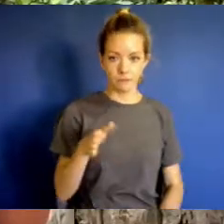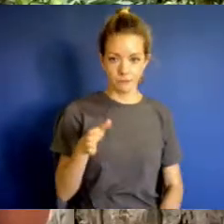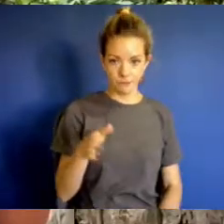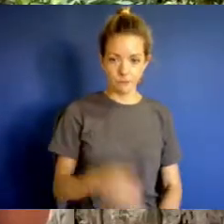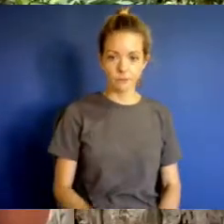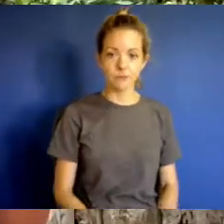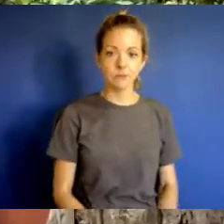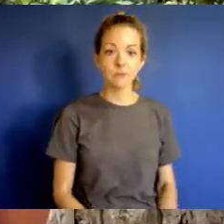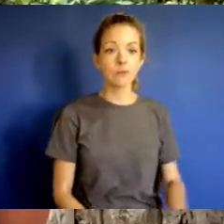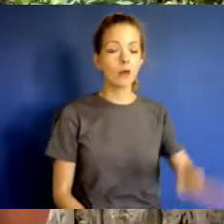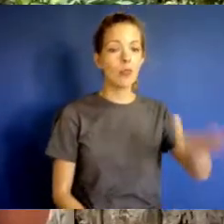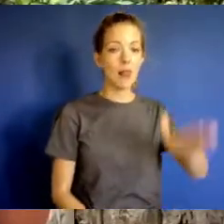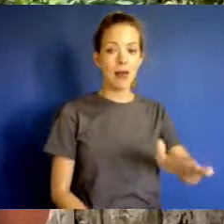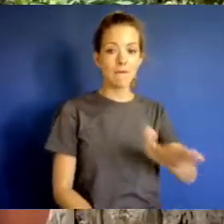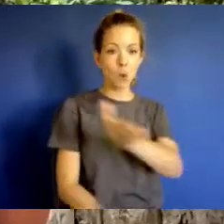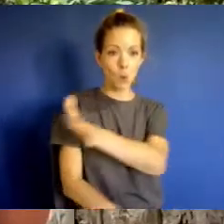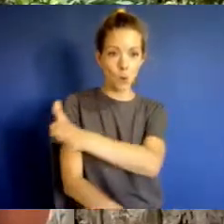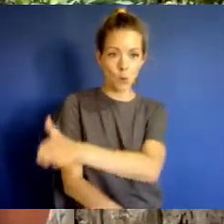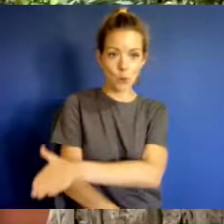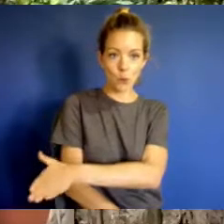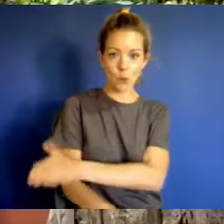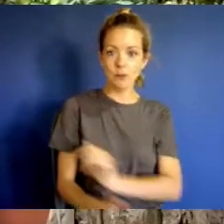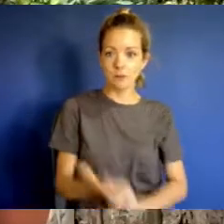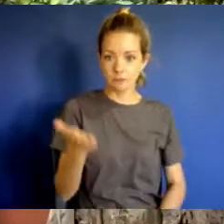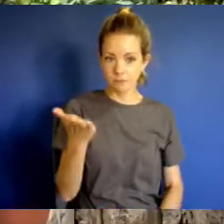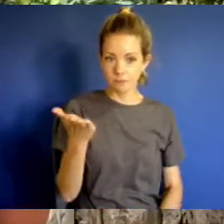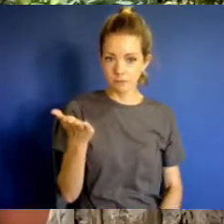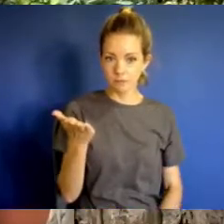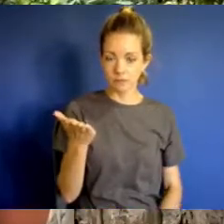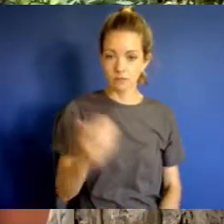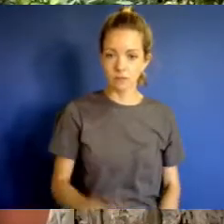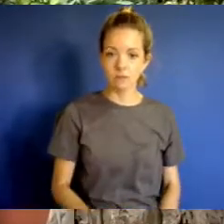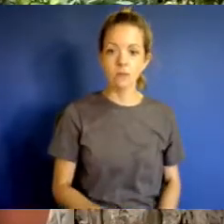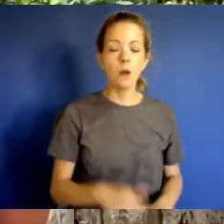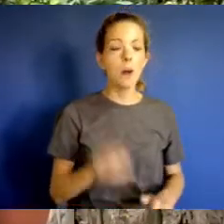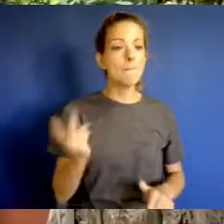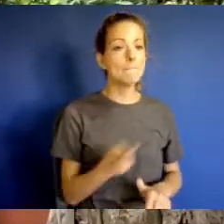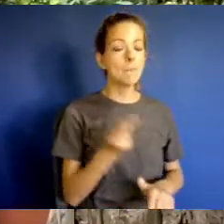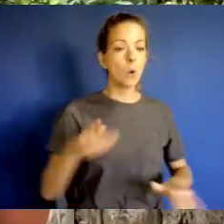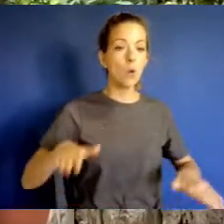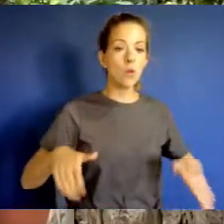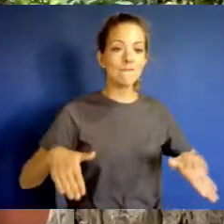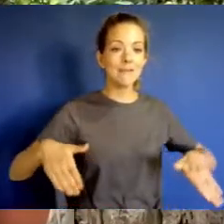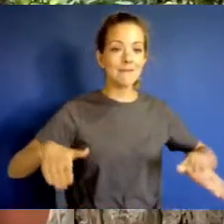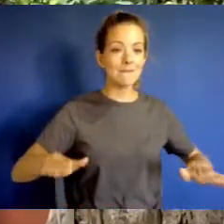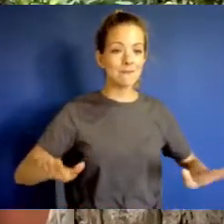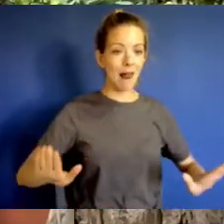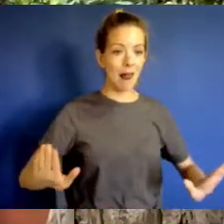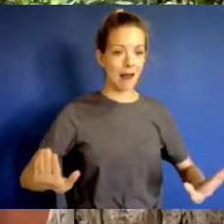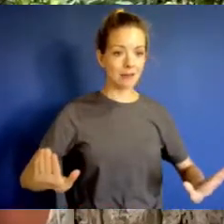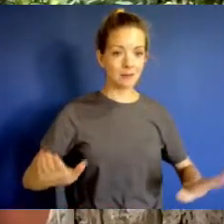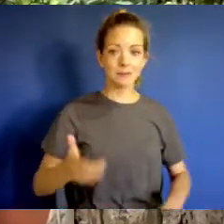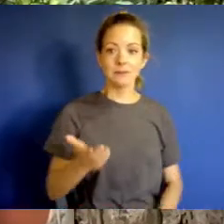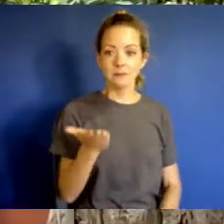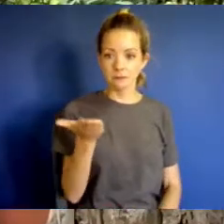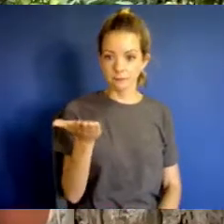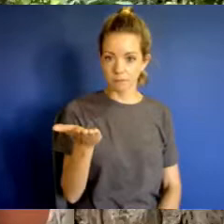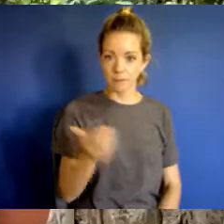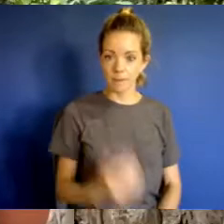over the top. We flex at the ankles so that